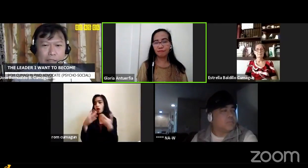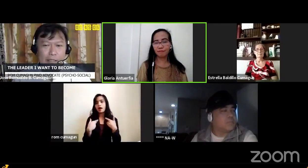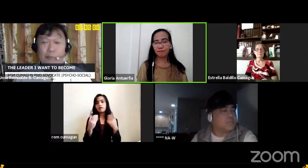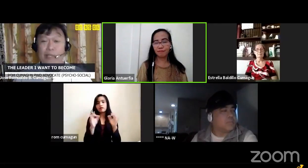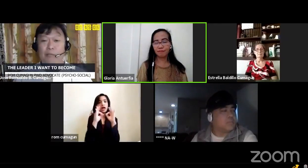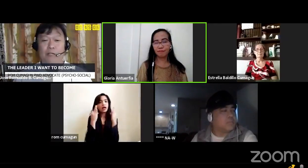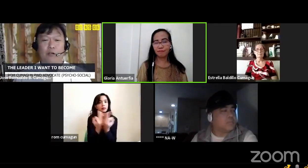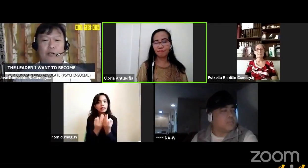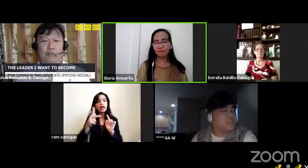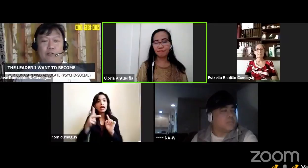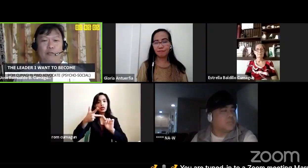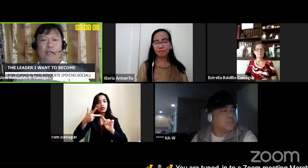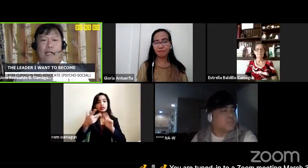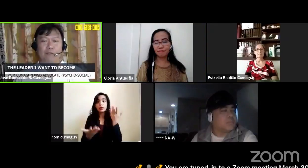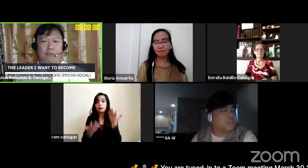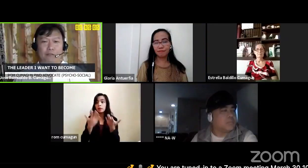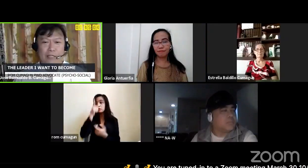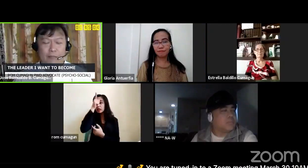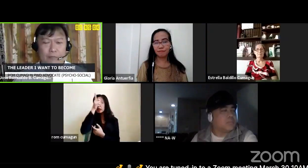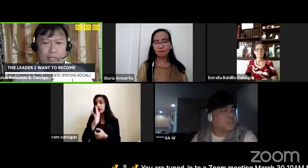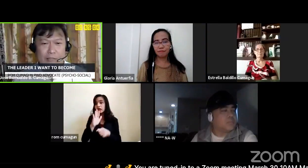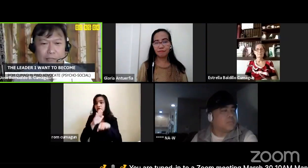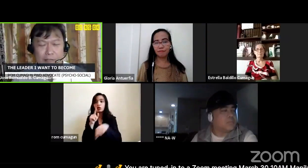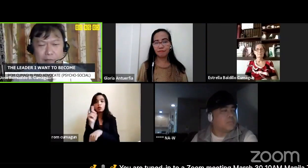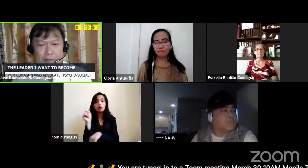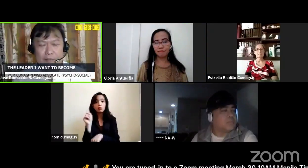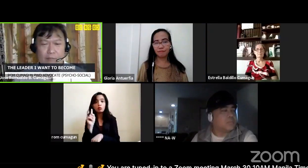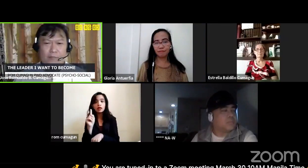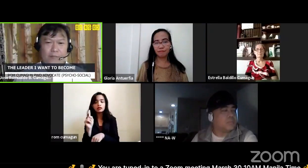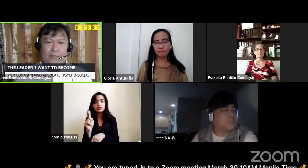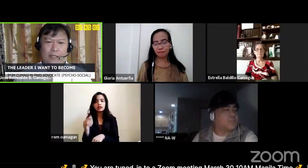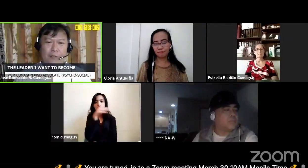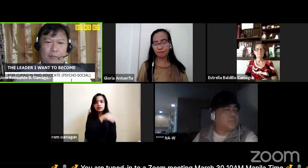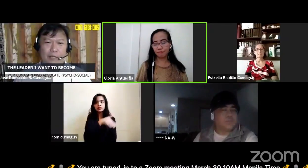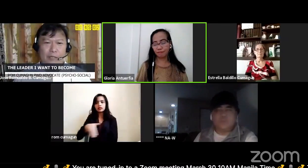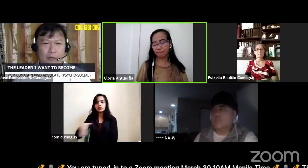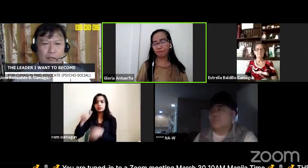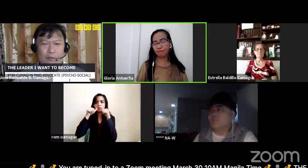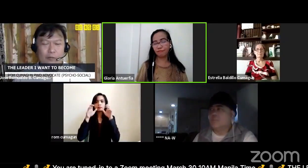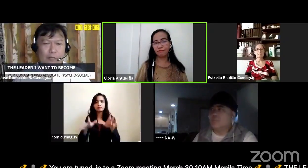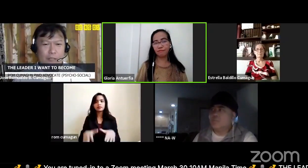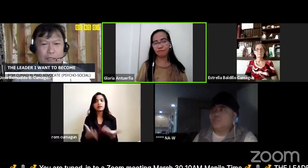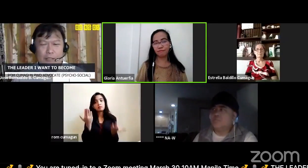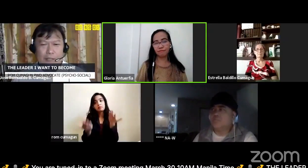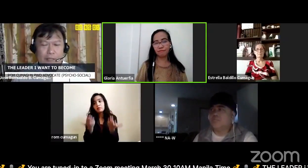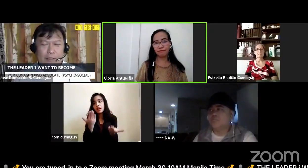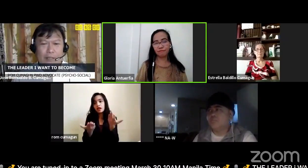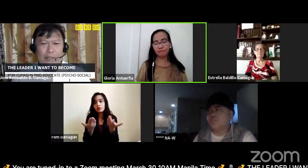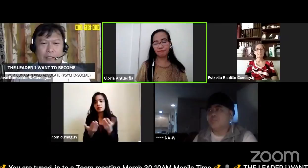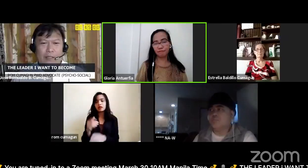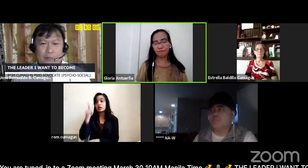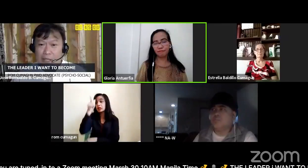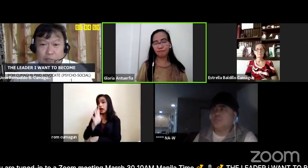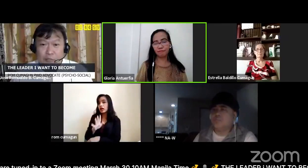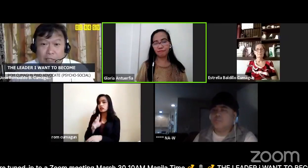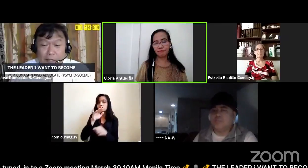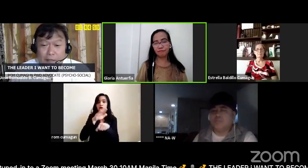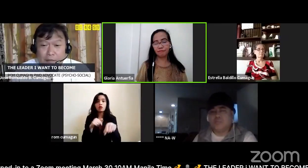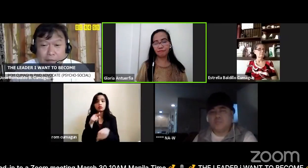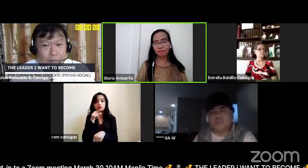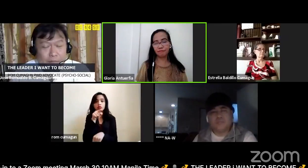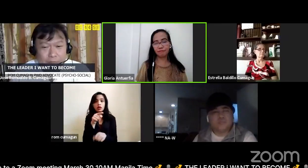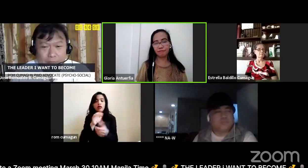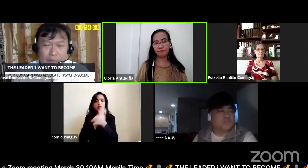And thirdly, He may be calling you to a life of single blessedness. He may be calling you to